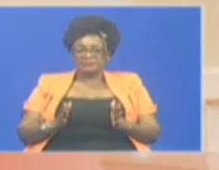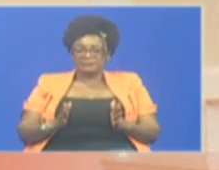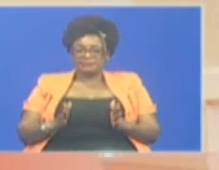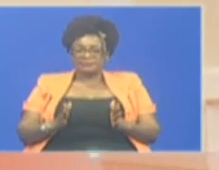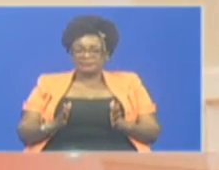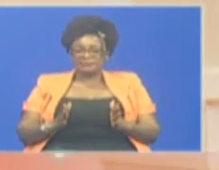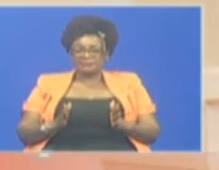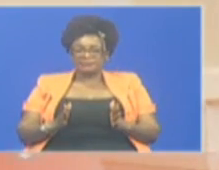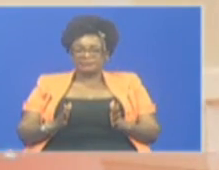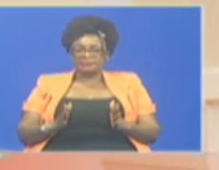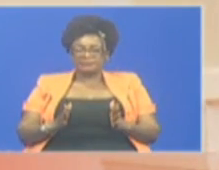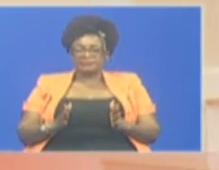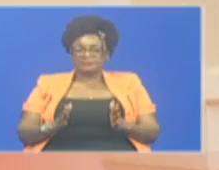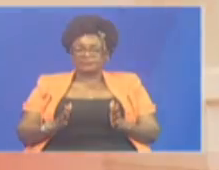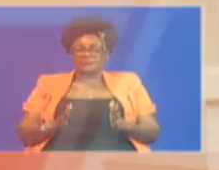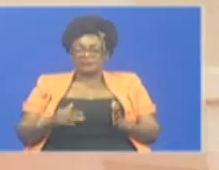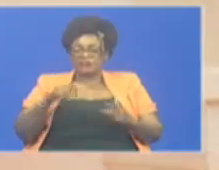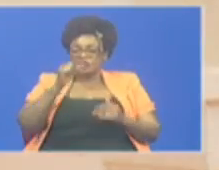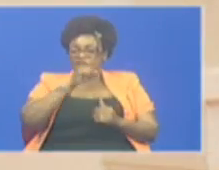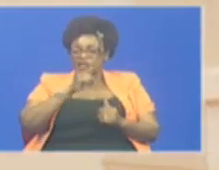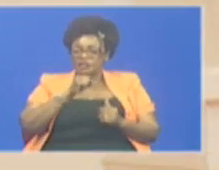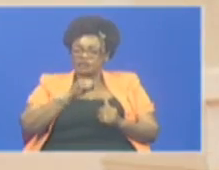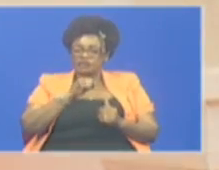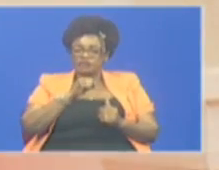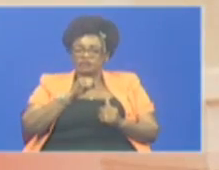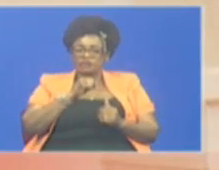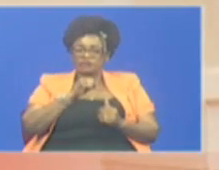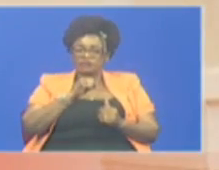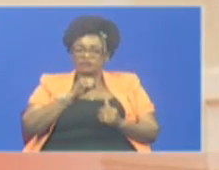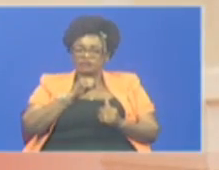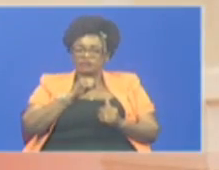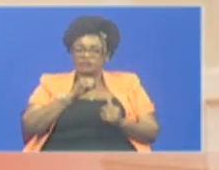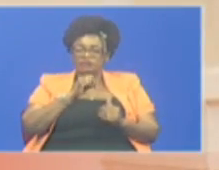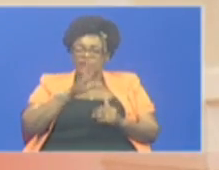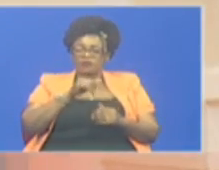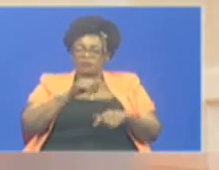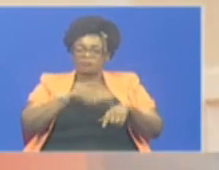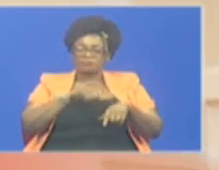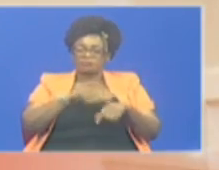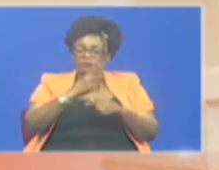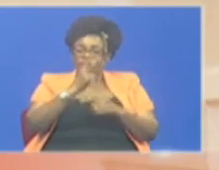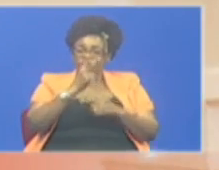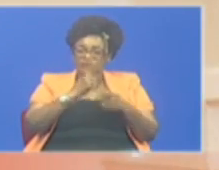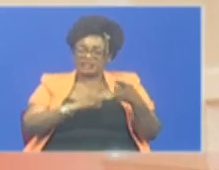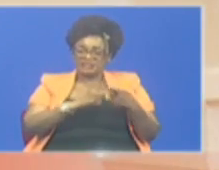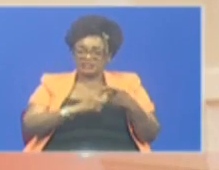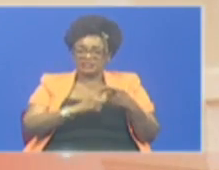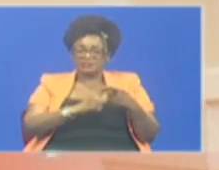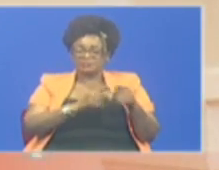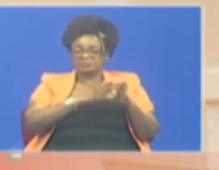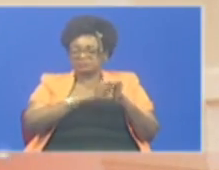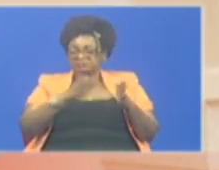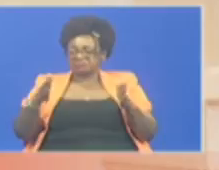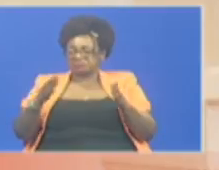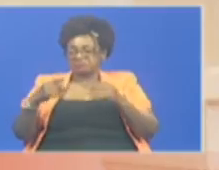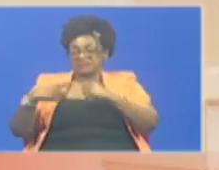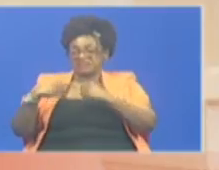They range in age from 2 years to 64